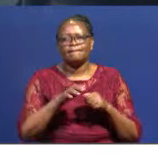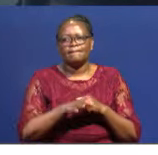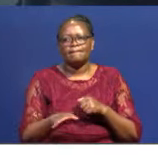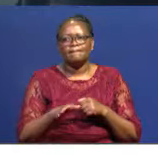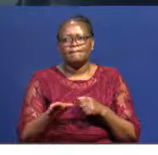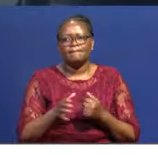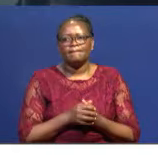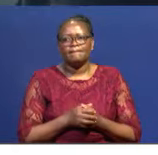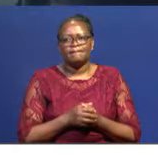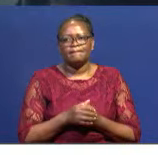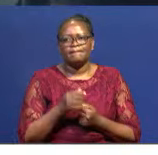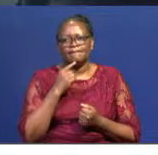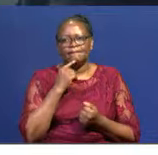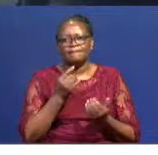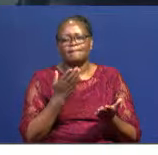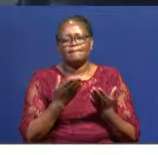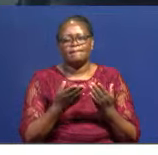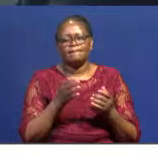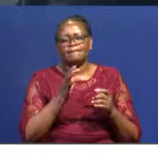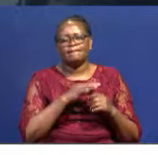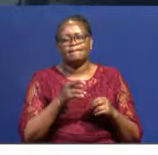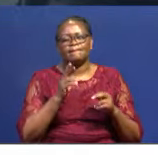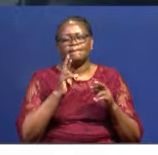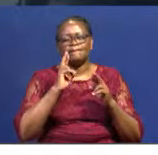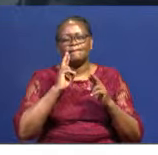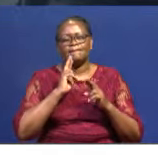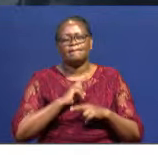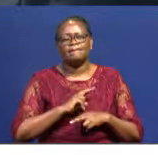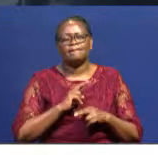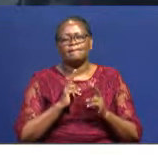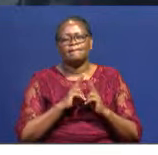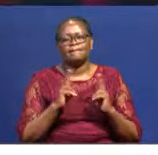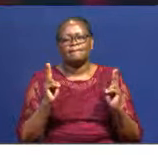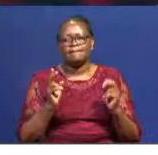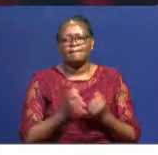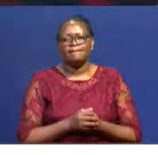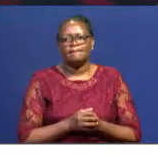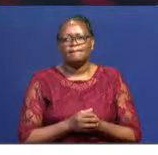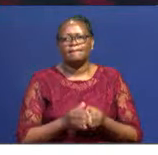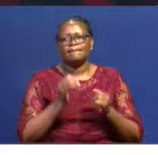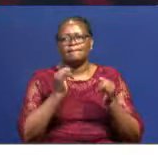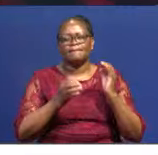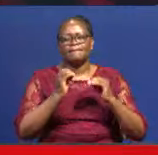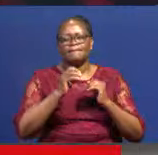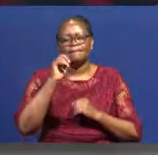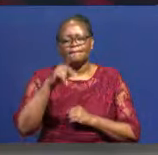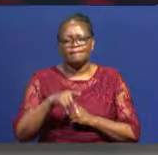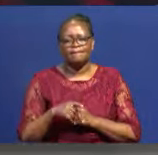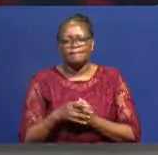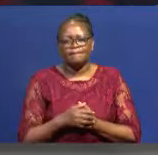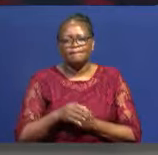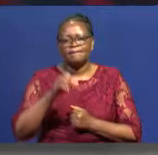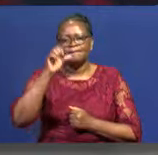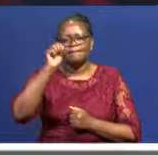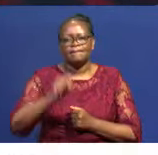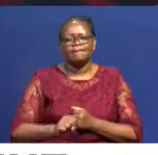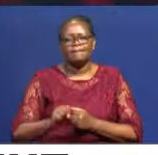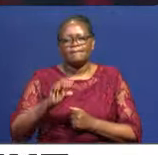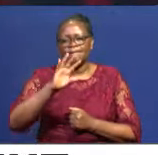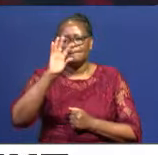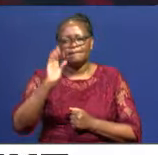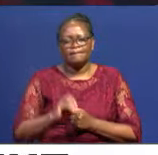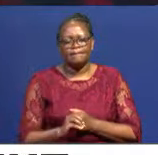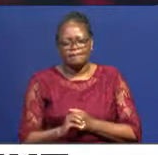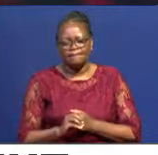mourning, so may their souls rest in peace. Now, moving on, newly elected members of parliament in South Africa have taken